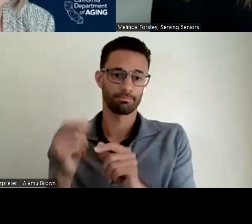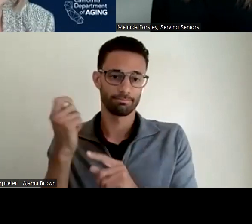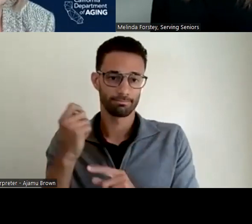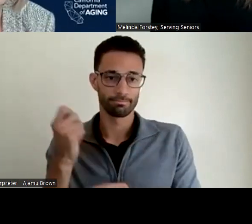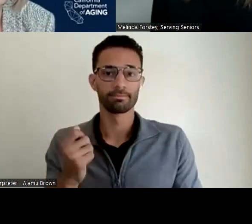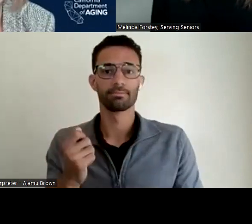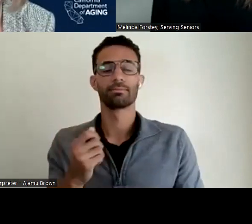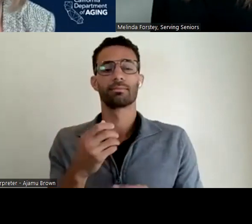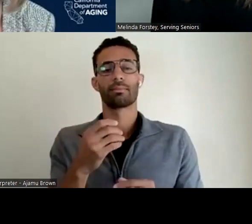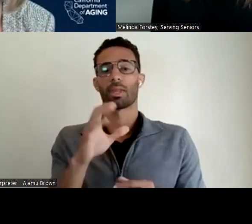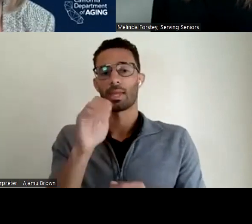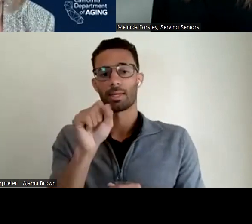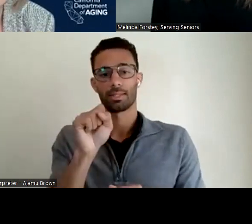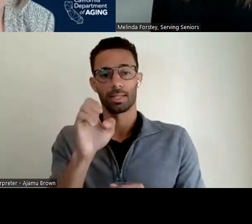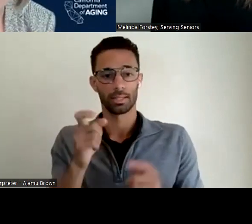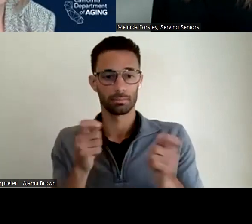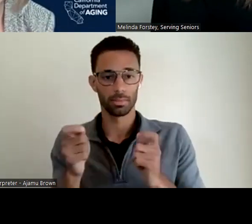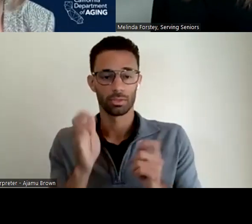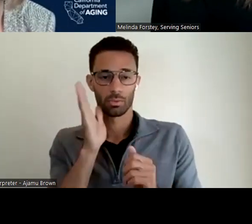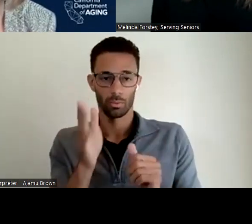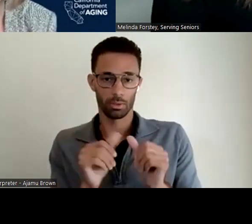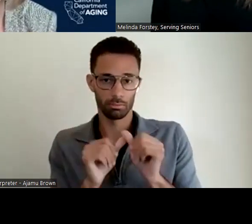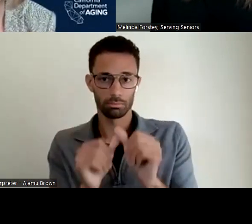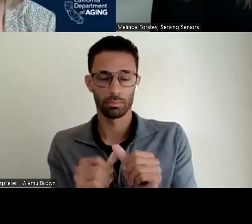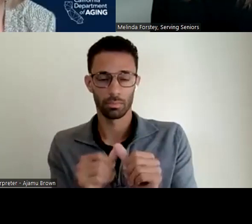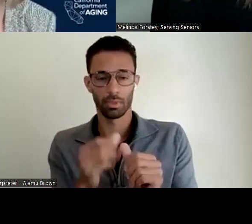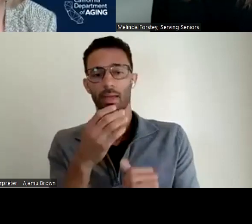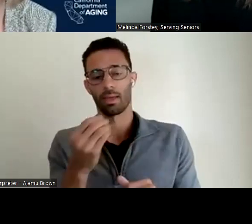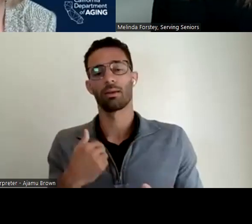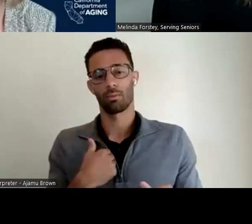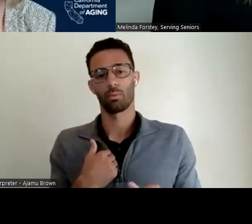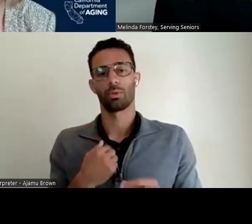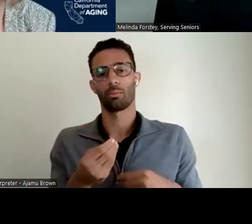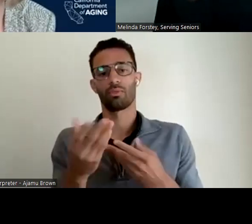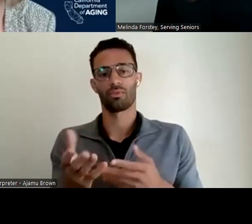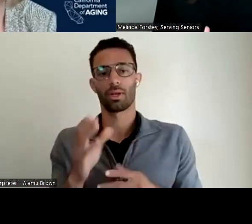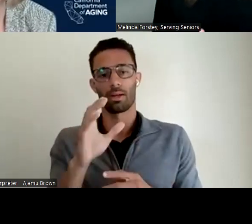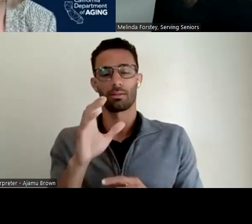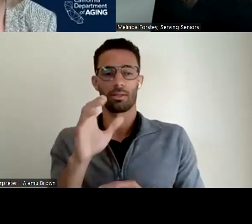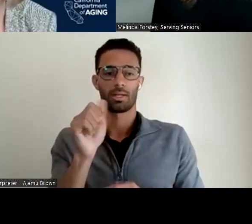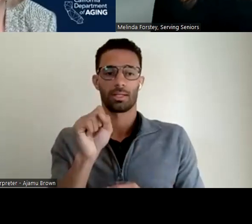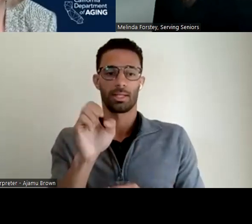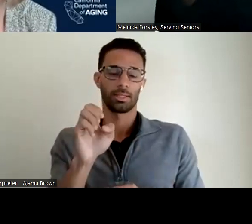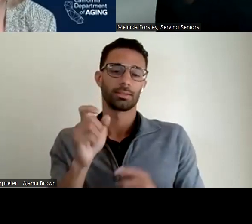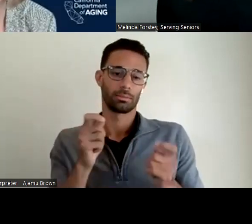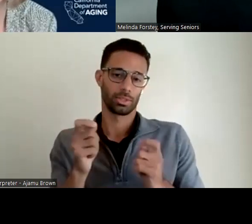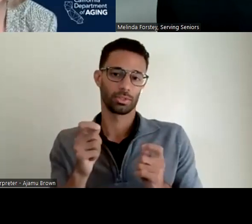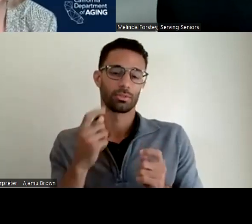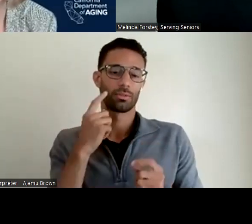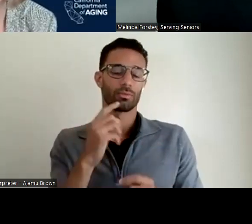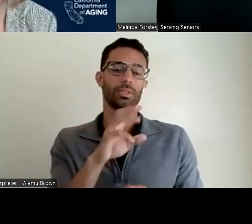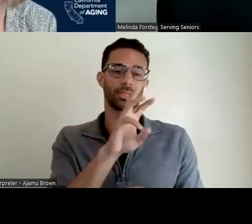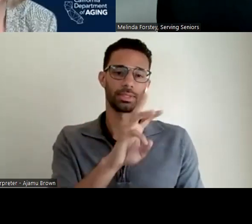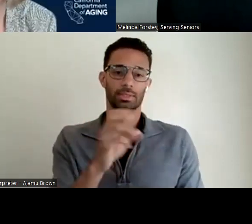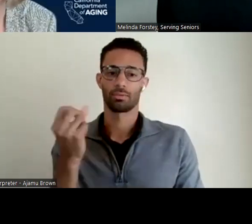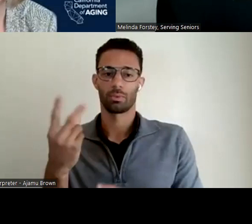And we do the long-term case management through Home Safe for those 6 and 12-month check-ins. We also partner very closely